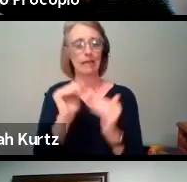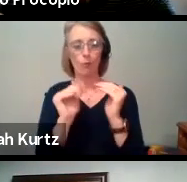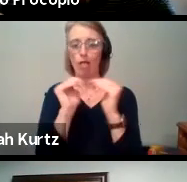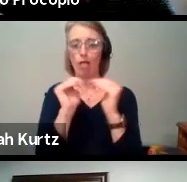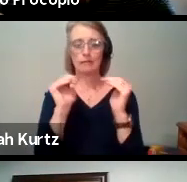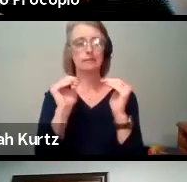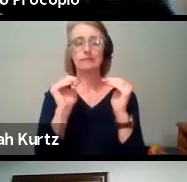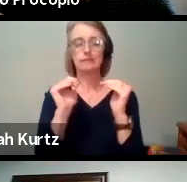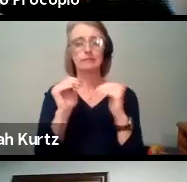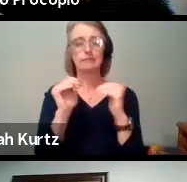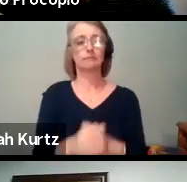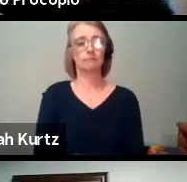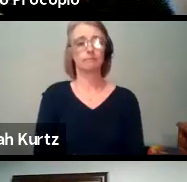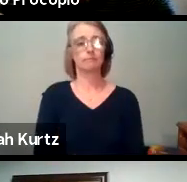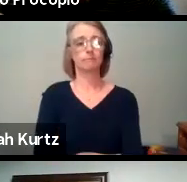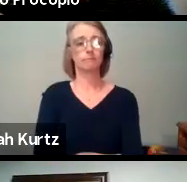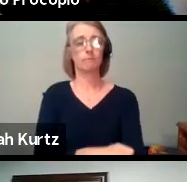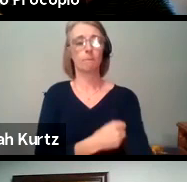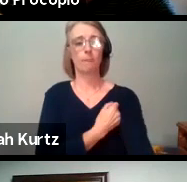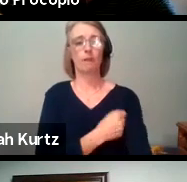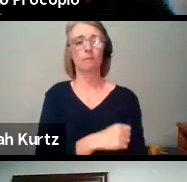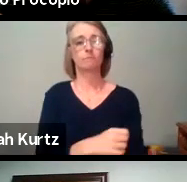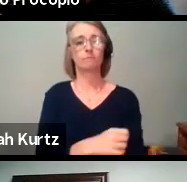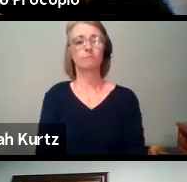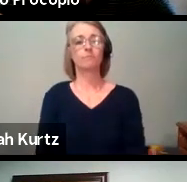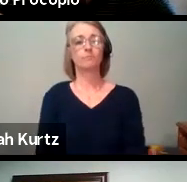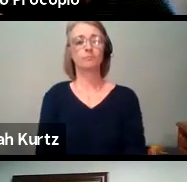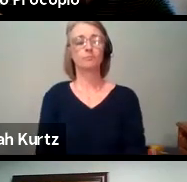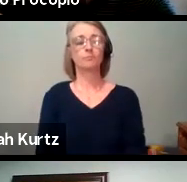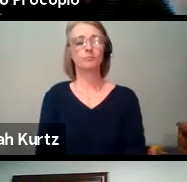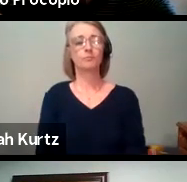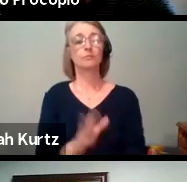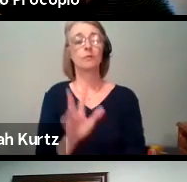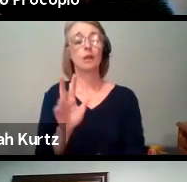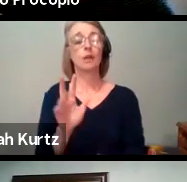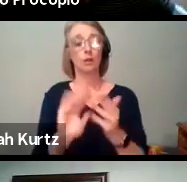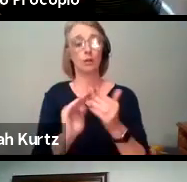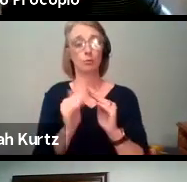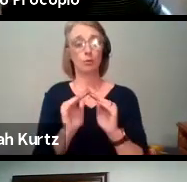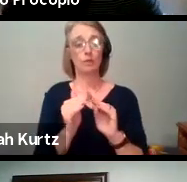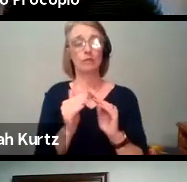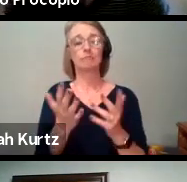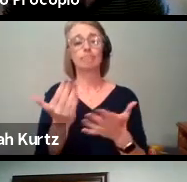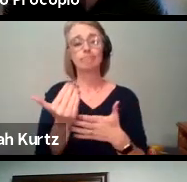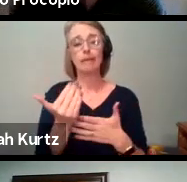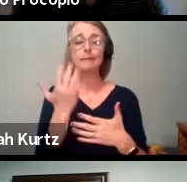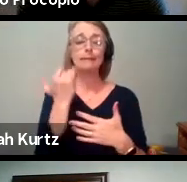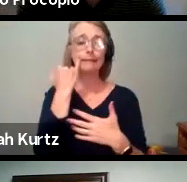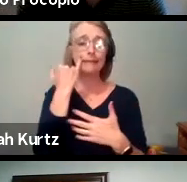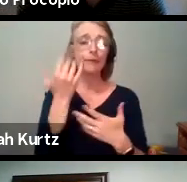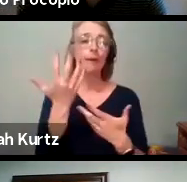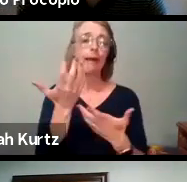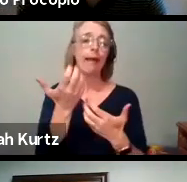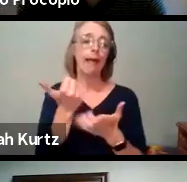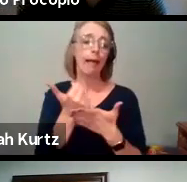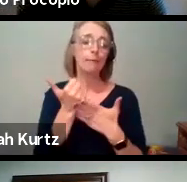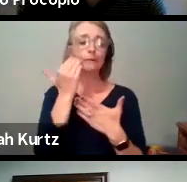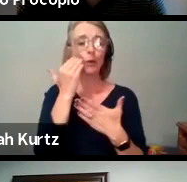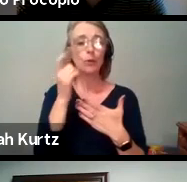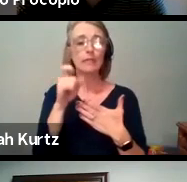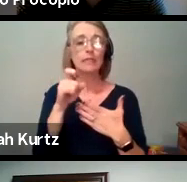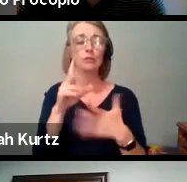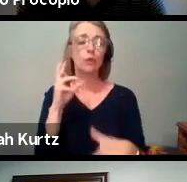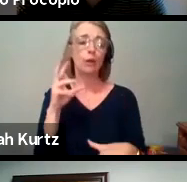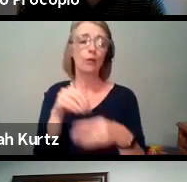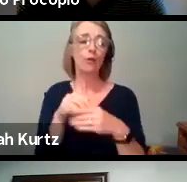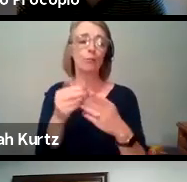recap of last week and solicit our community, and that's you, for additional items that we may want to include before